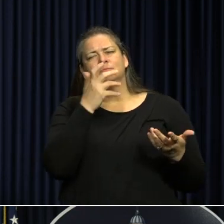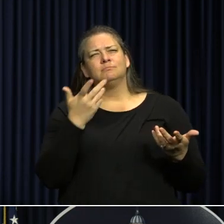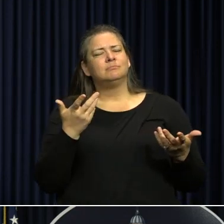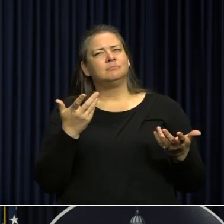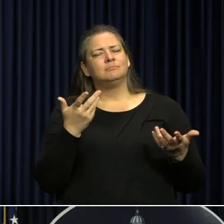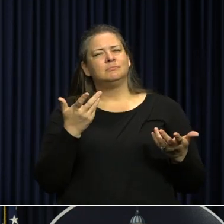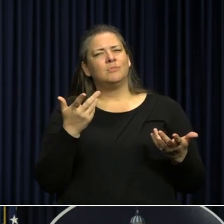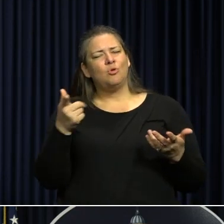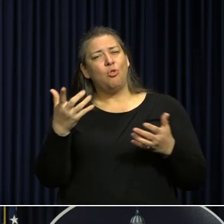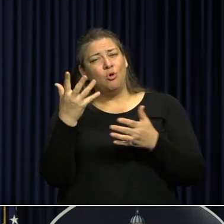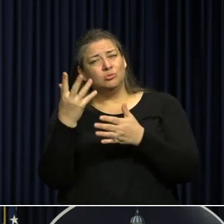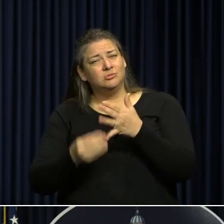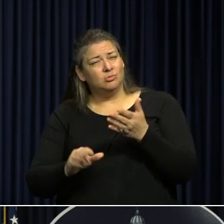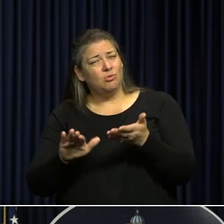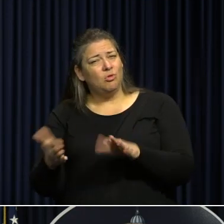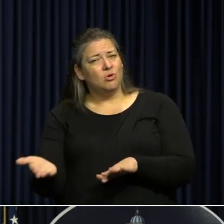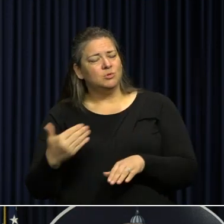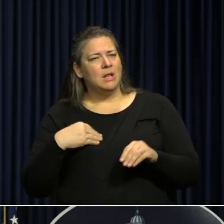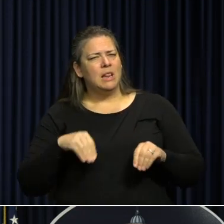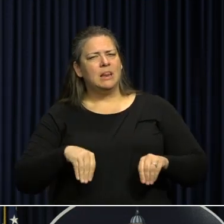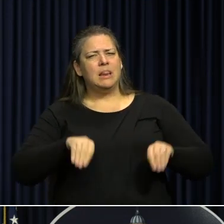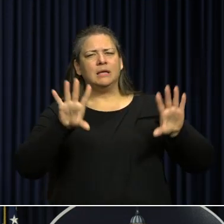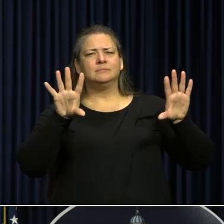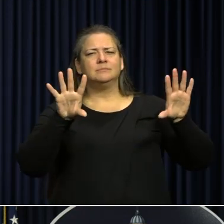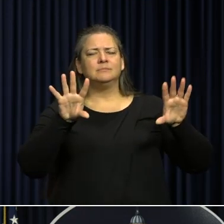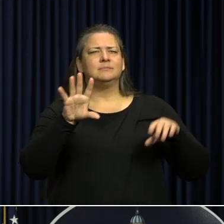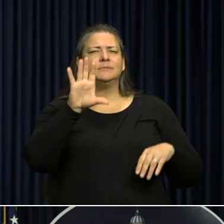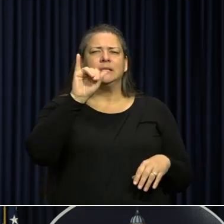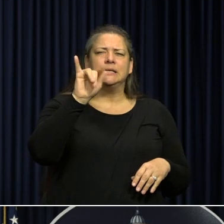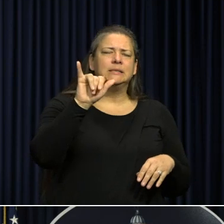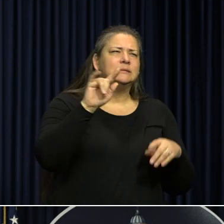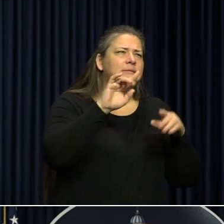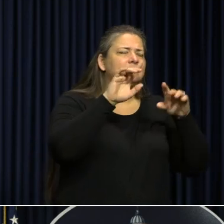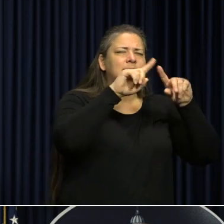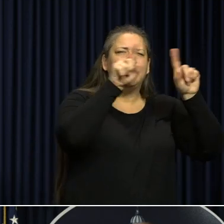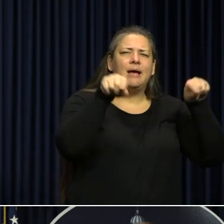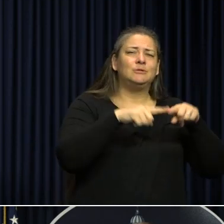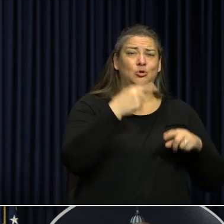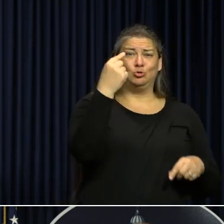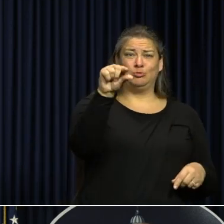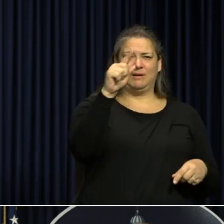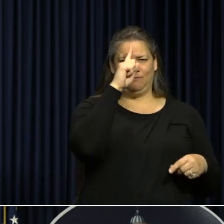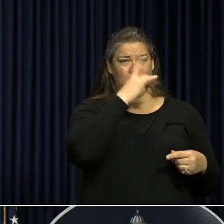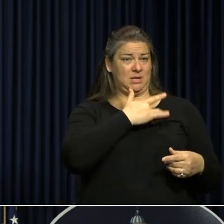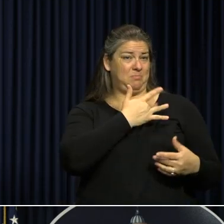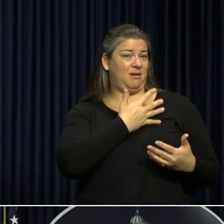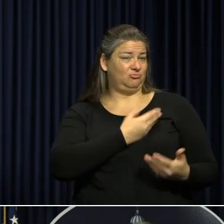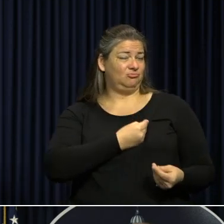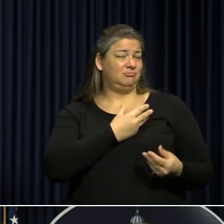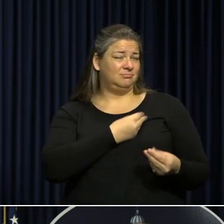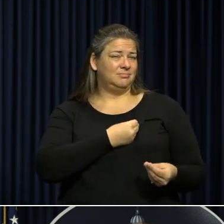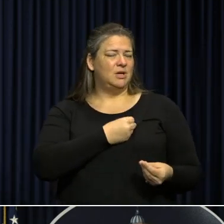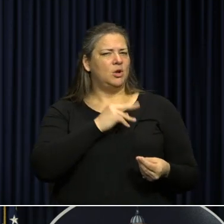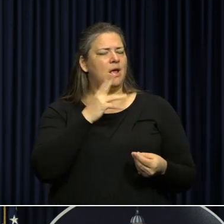lighting up our facilities, our city signs, green to show compassion, and also